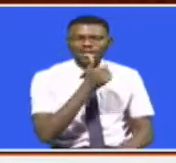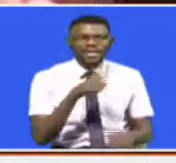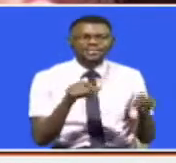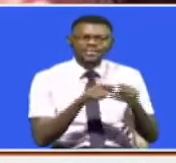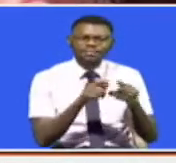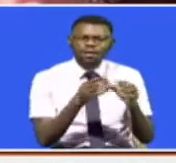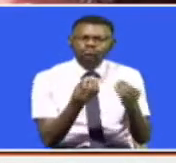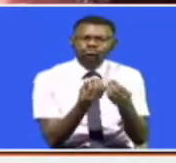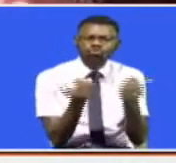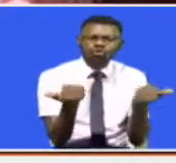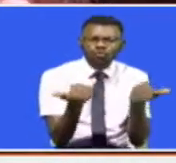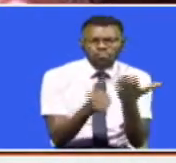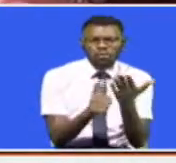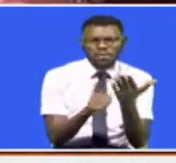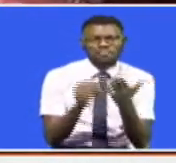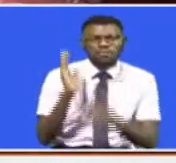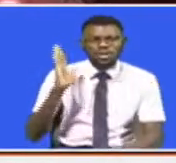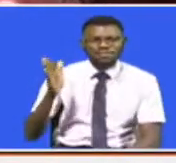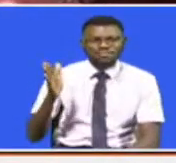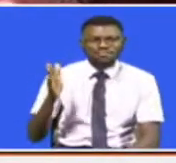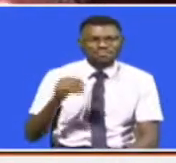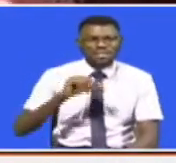able to address is